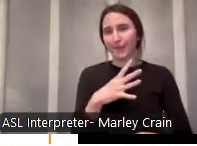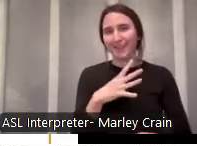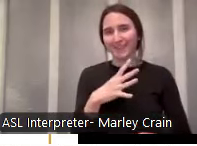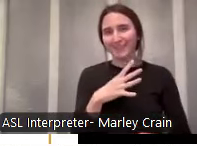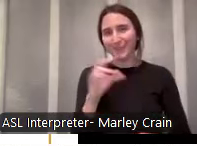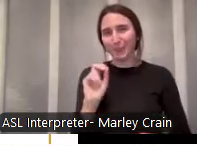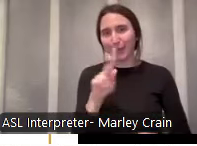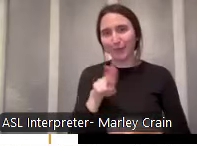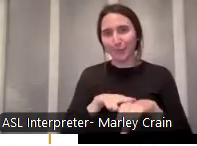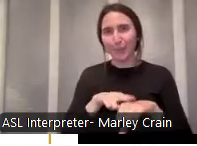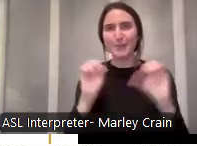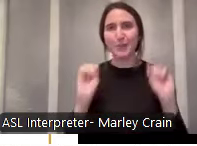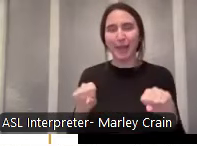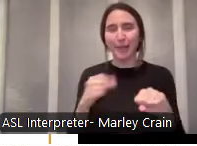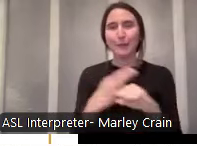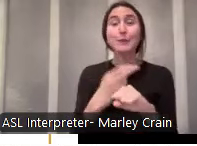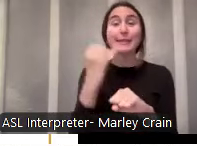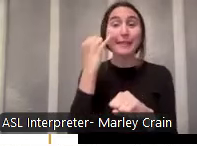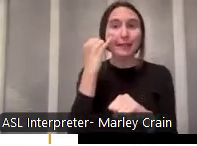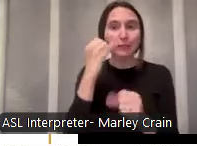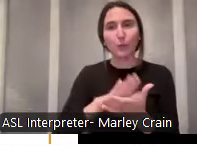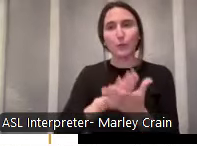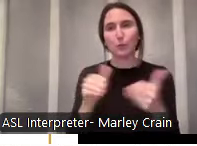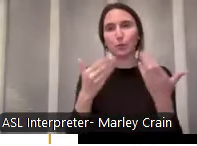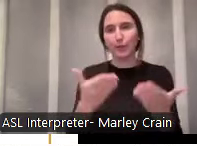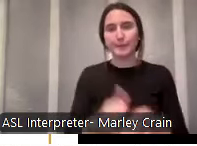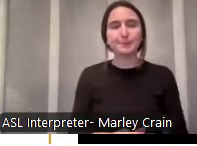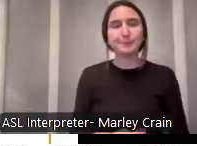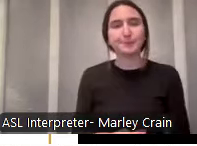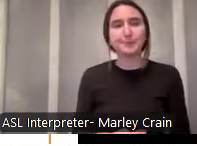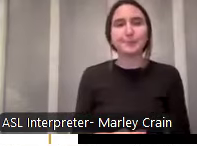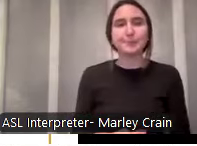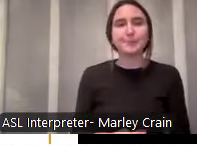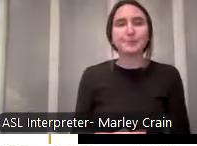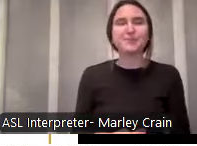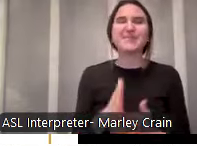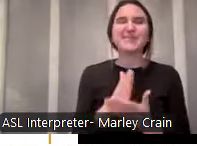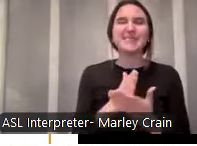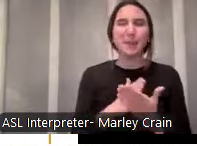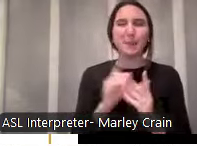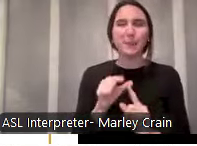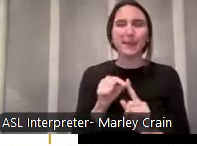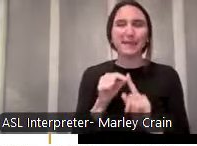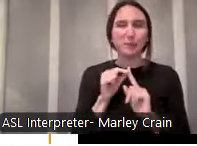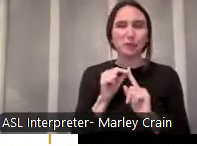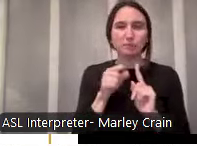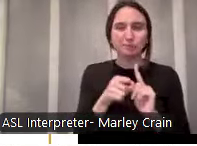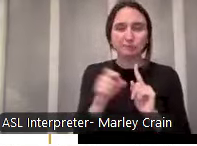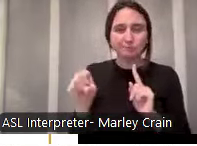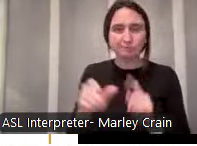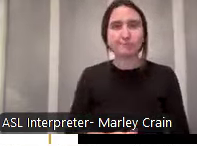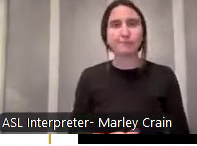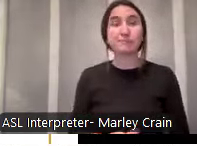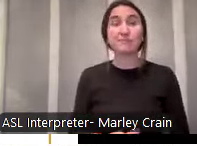technology for instructional activities. Also, there are, of course, some exceptions. If you have a medical